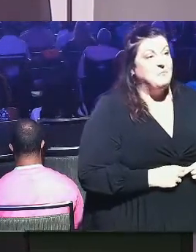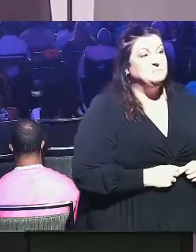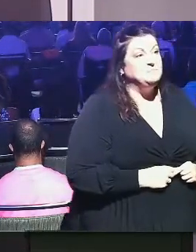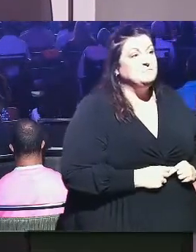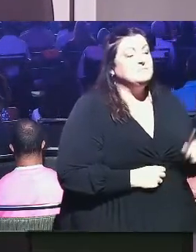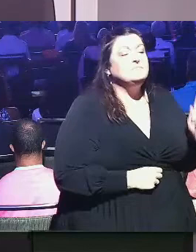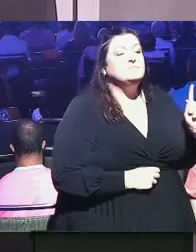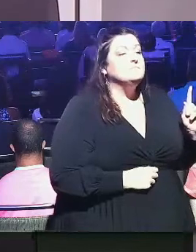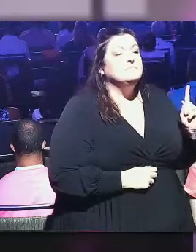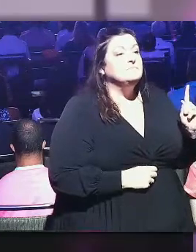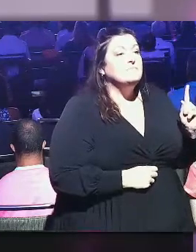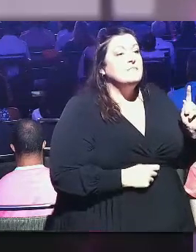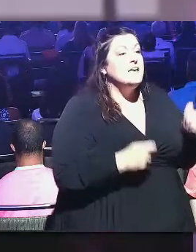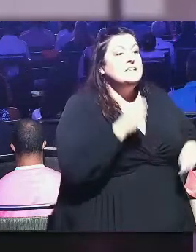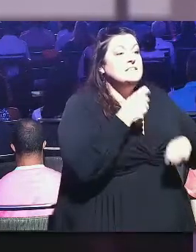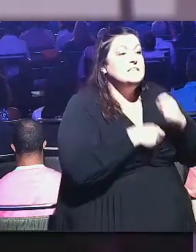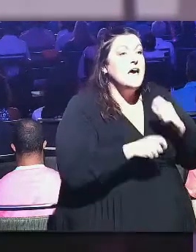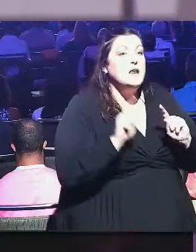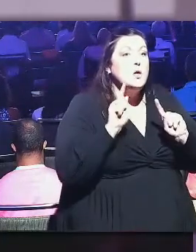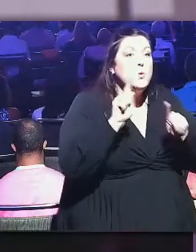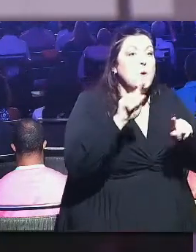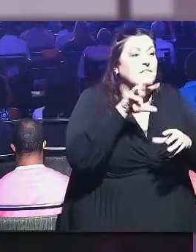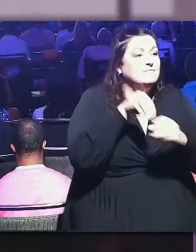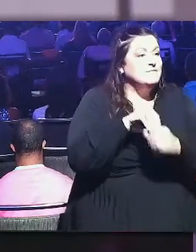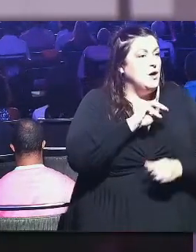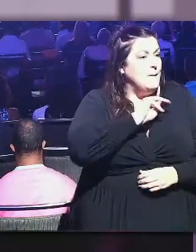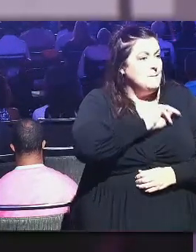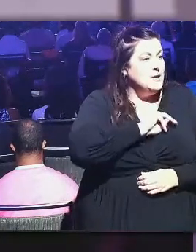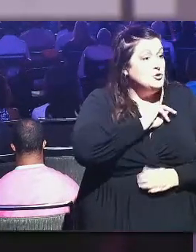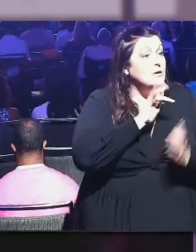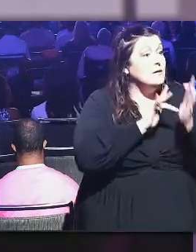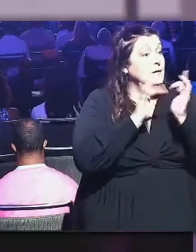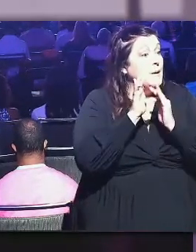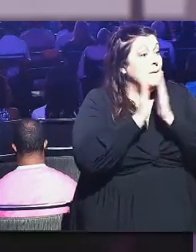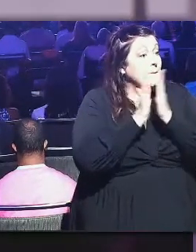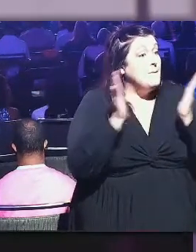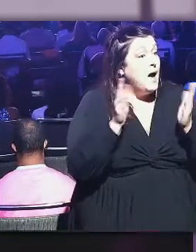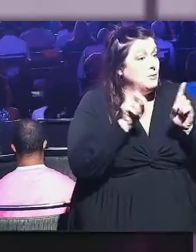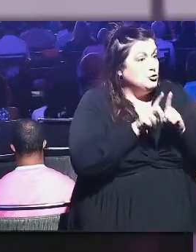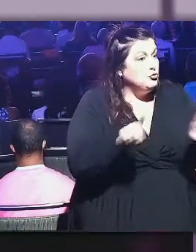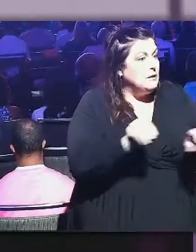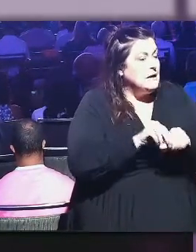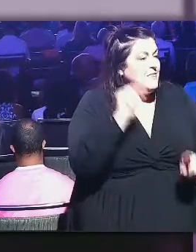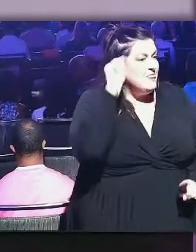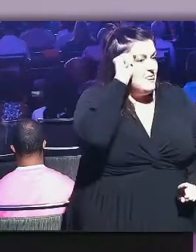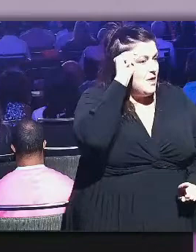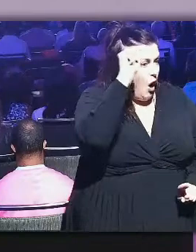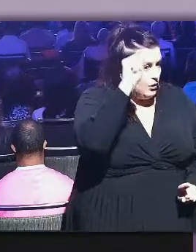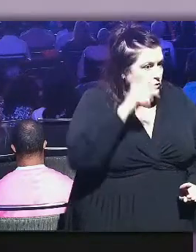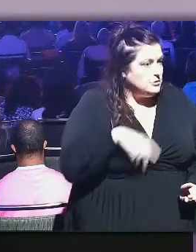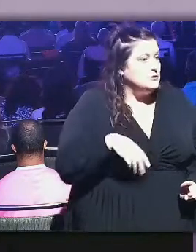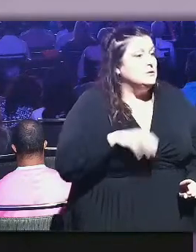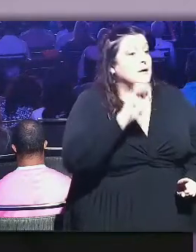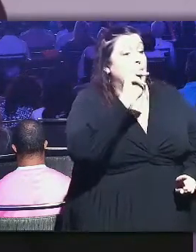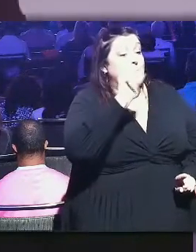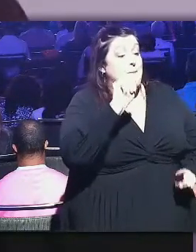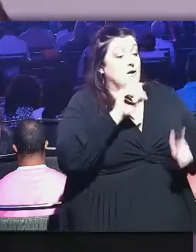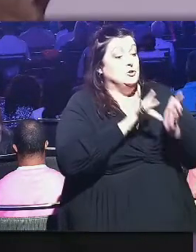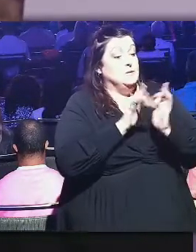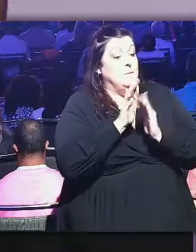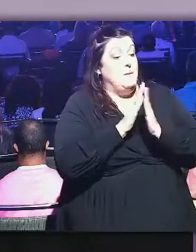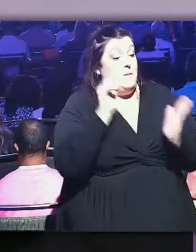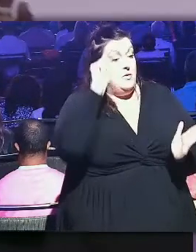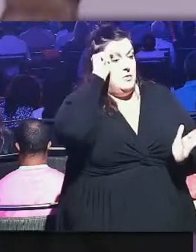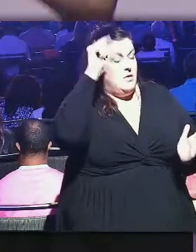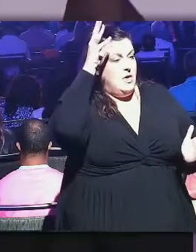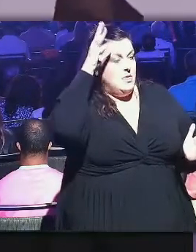But instead he went on and went into ministry, got a Bible degree in theology, a master's in Bible theology, and the